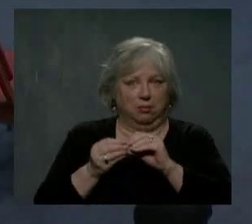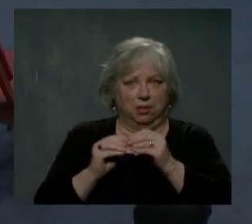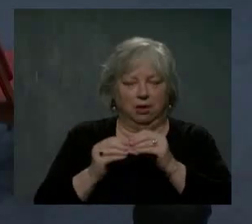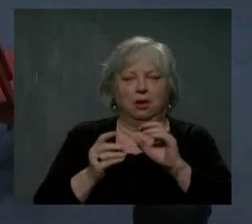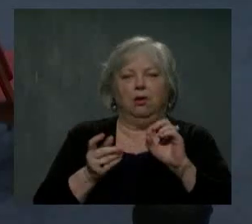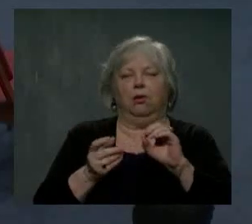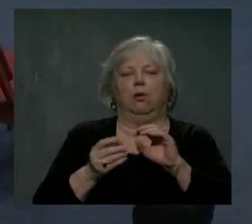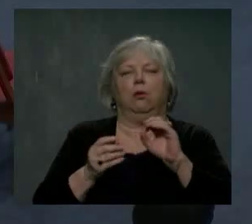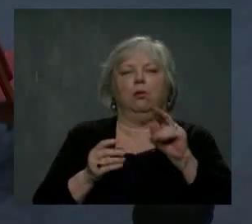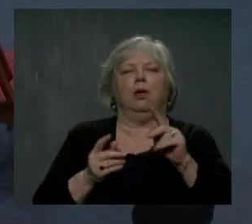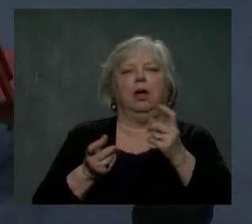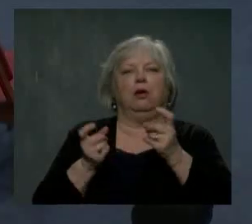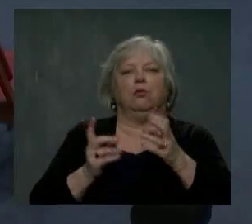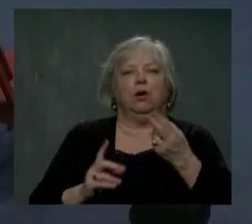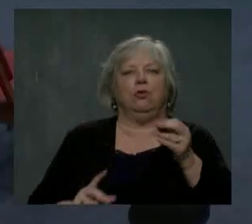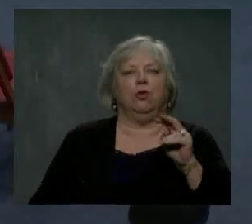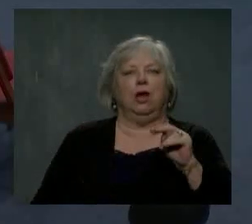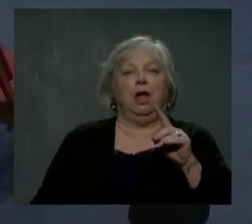Director Hendricks.